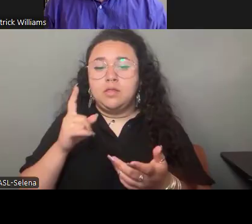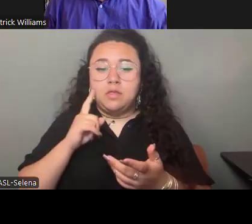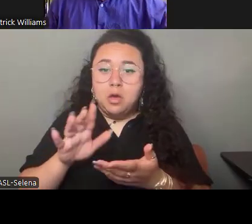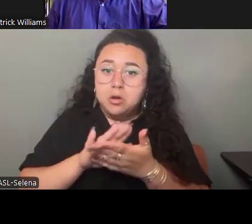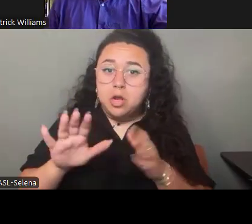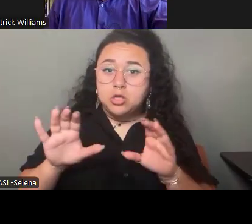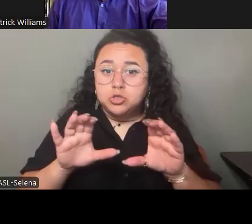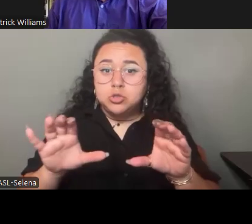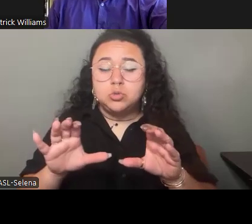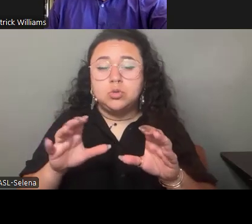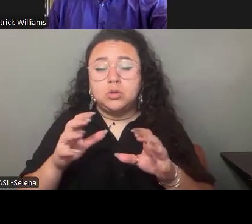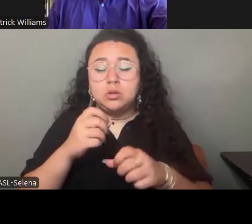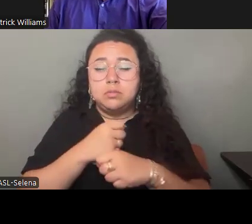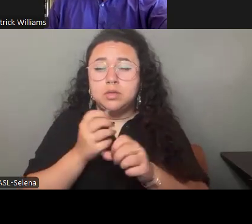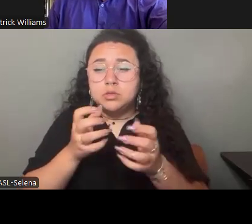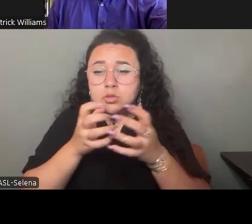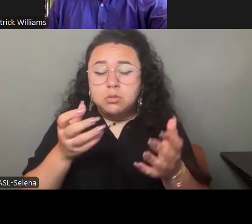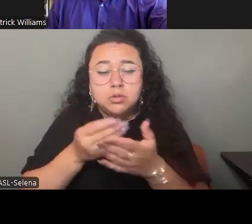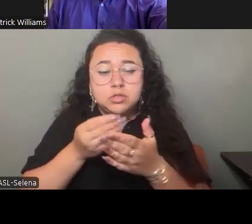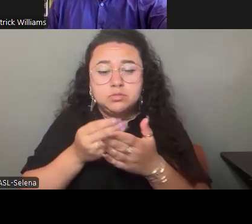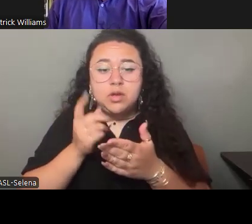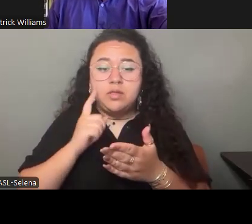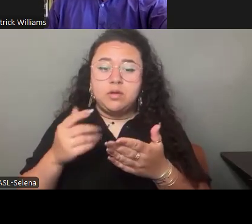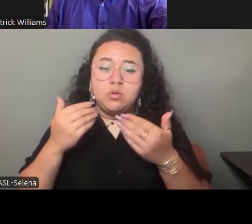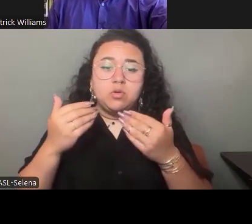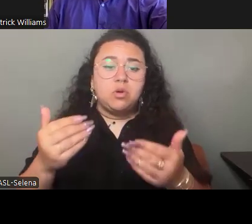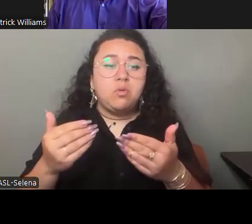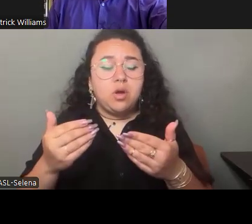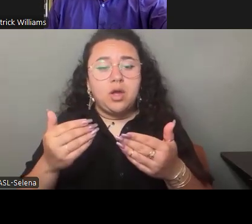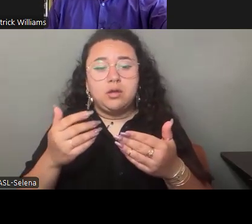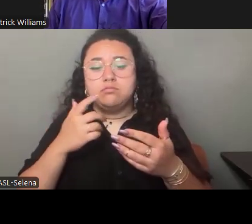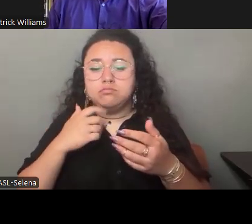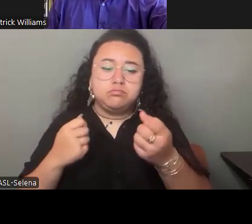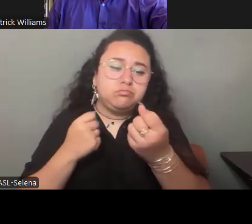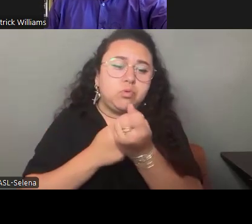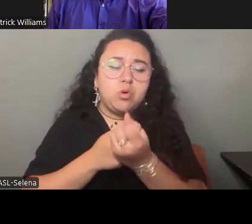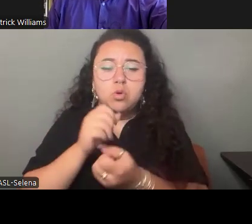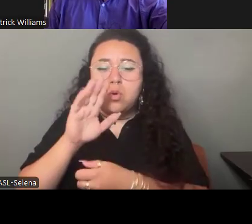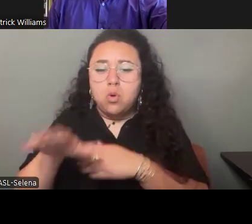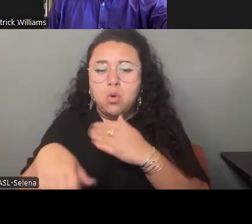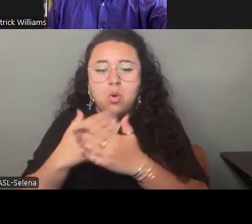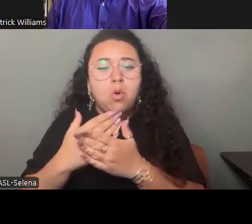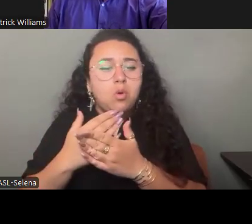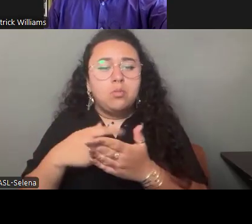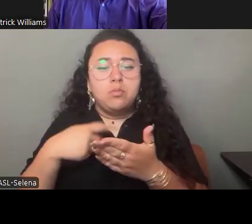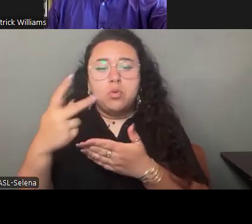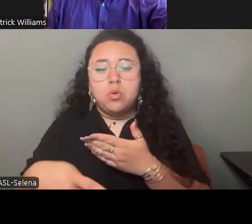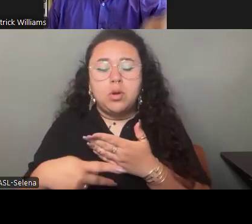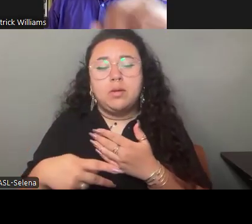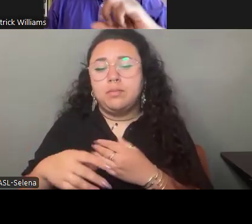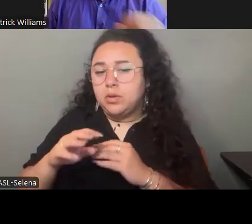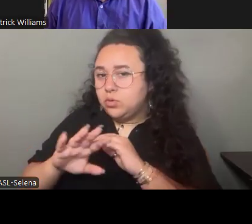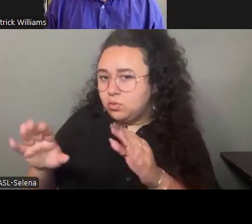jettison the whole program and these technologies and no longer support their maintenance